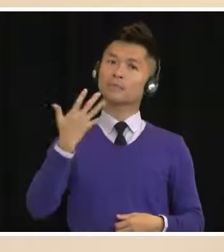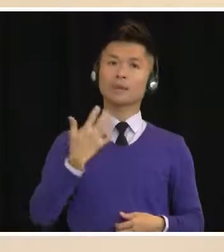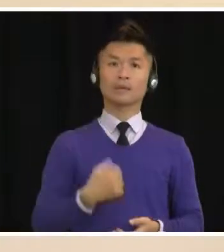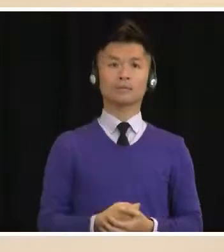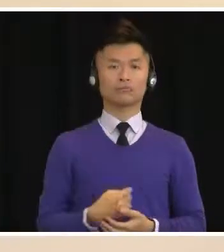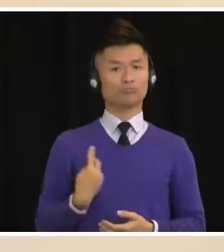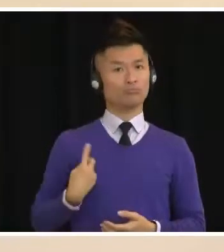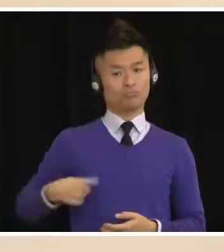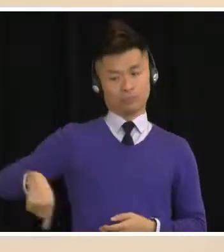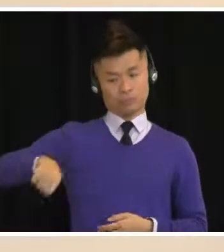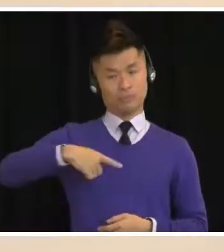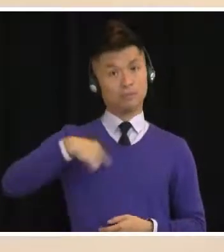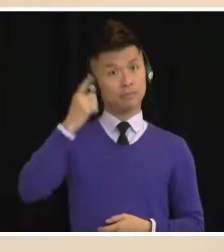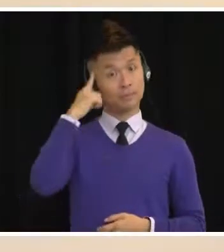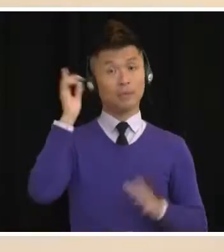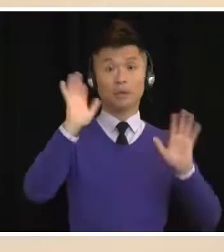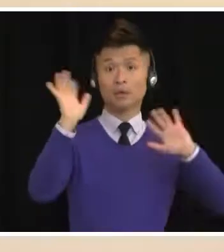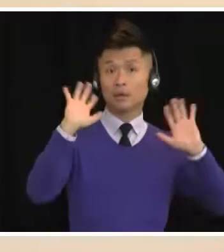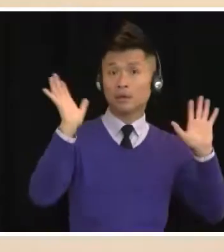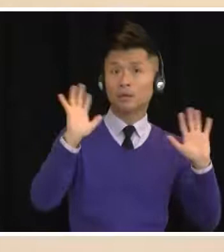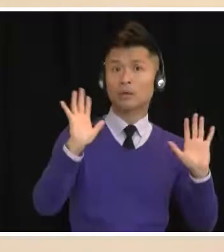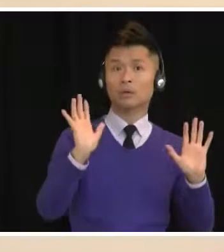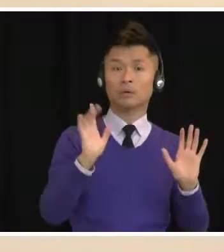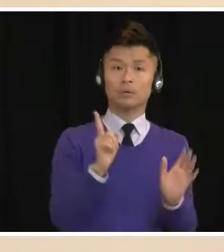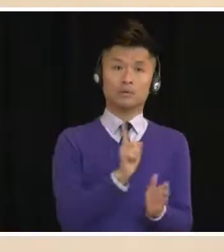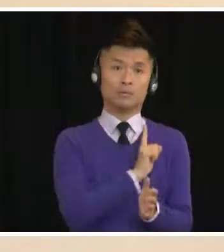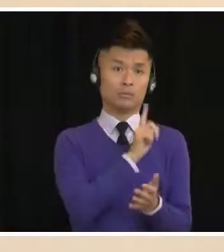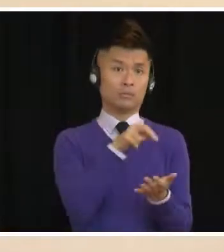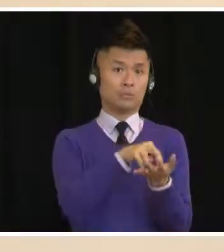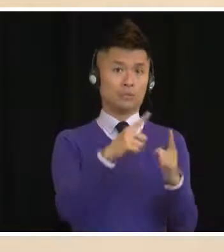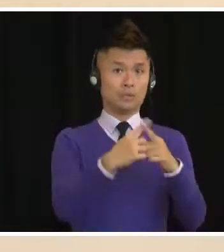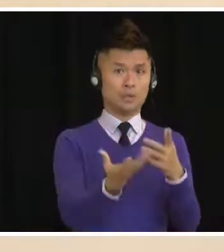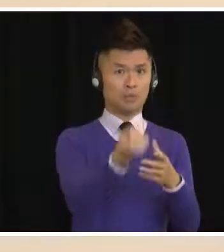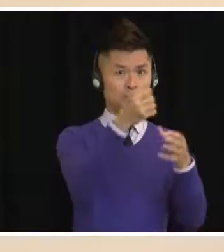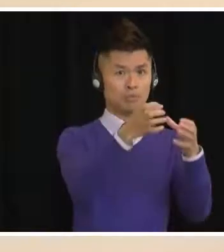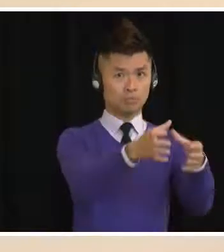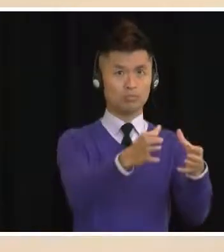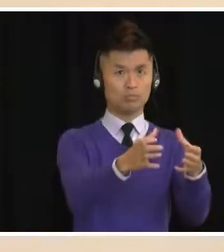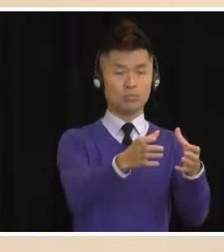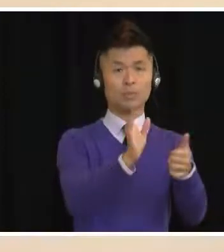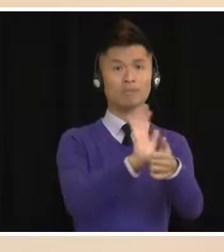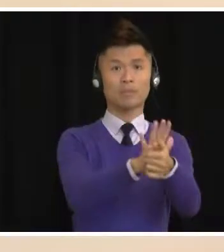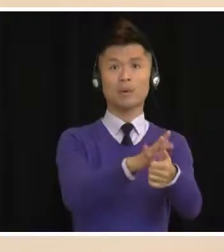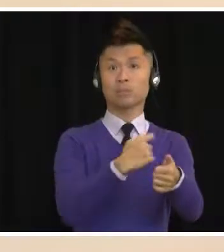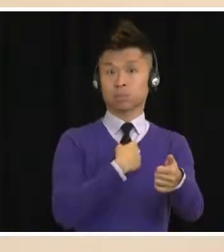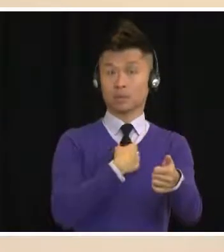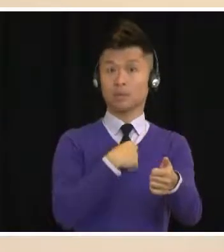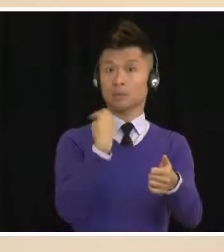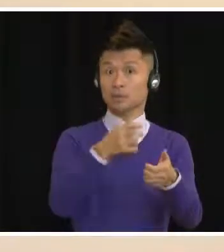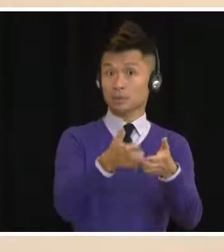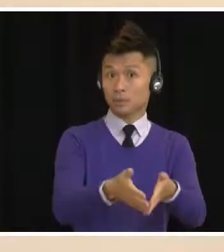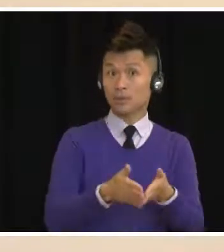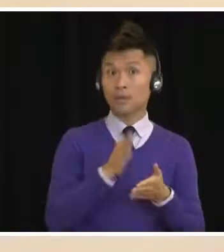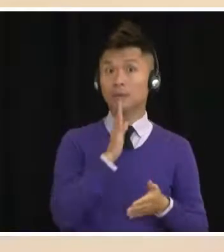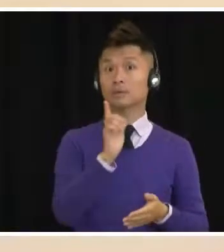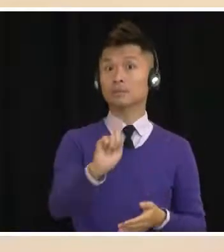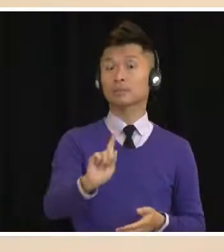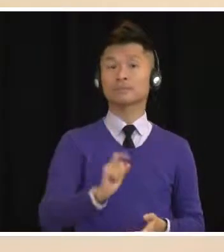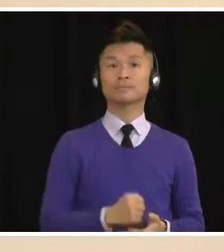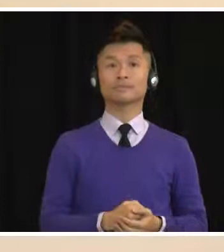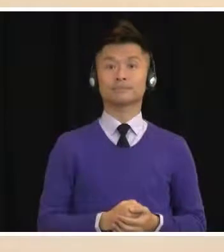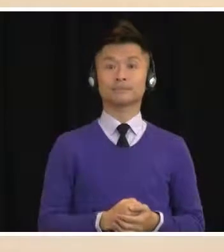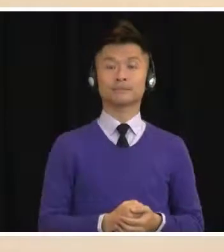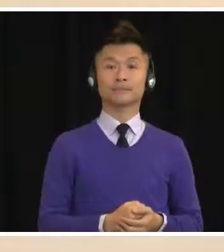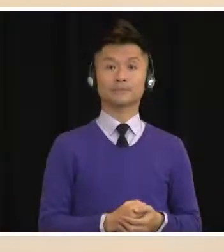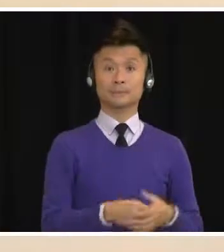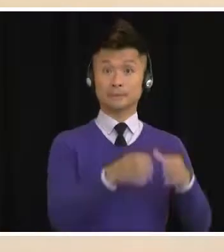independent mechanism and also, very importantly, to something where that is child-friendly, that is accessible